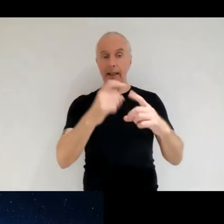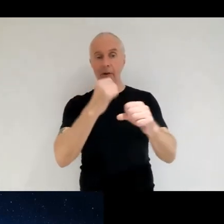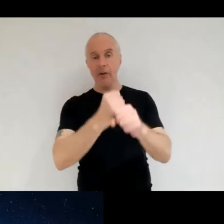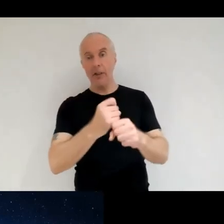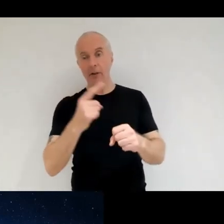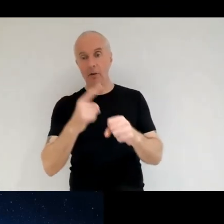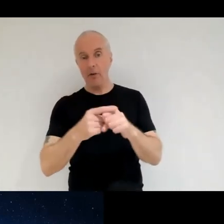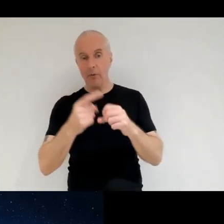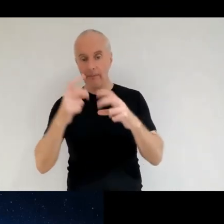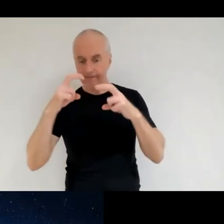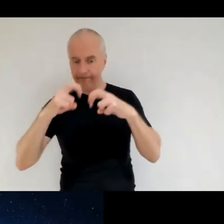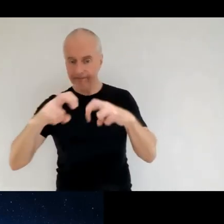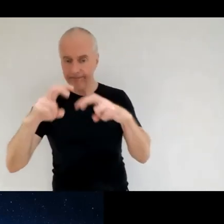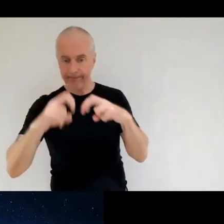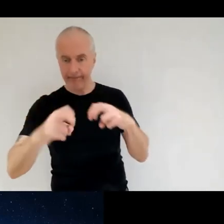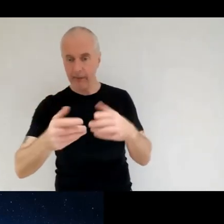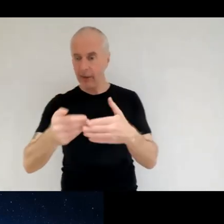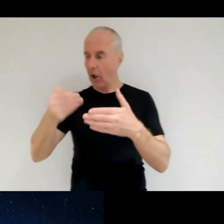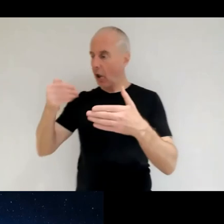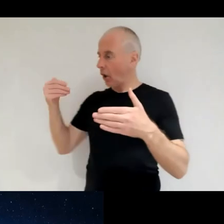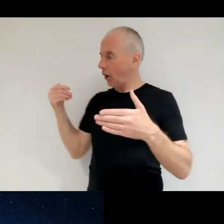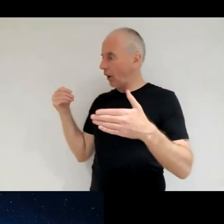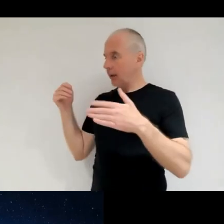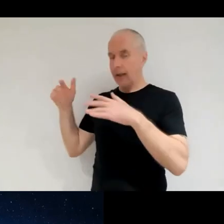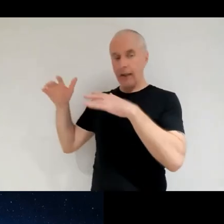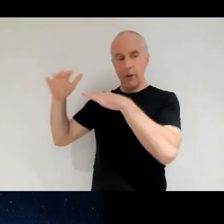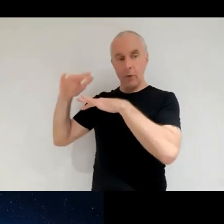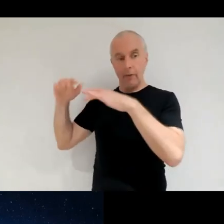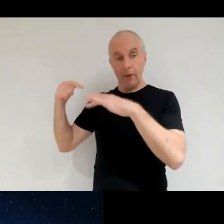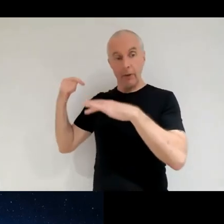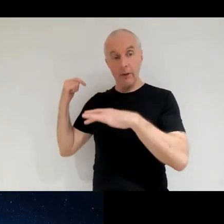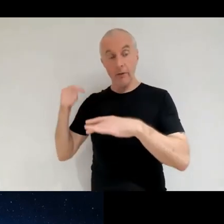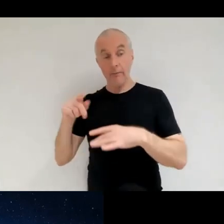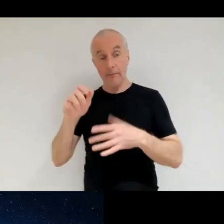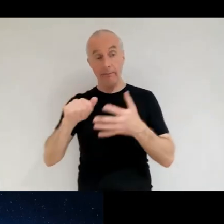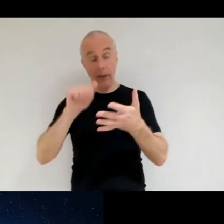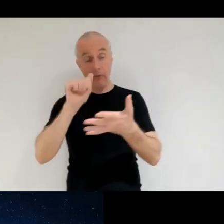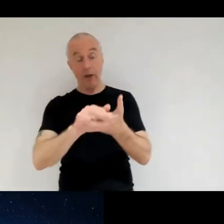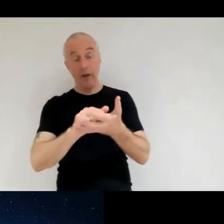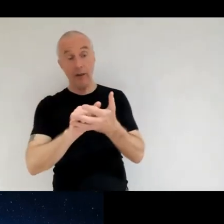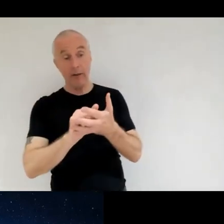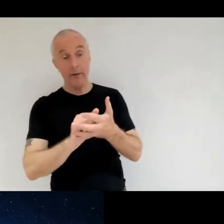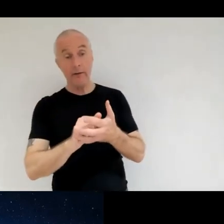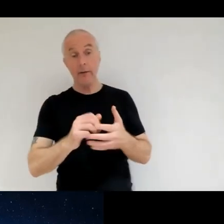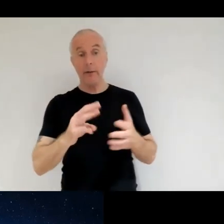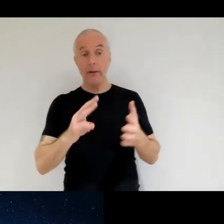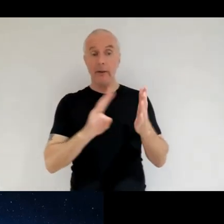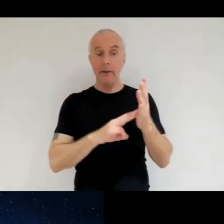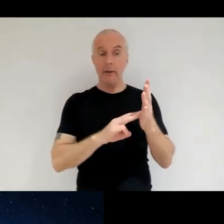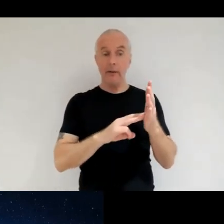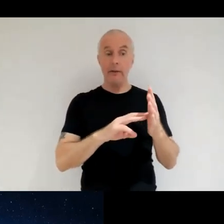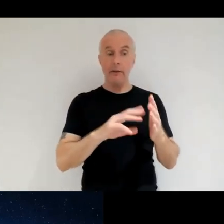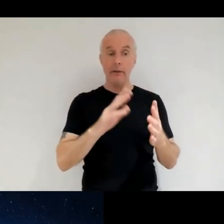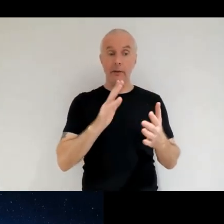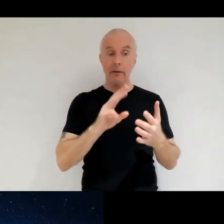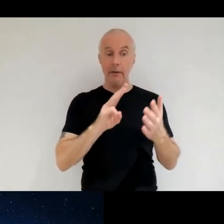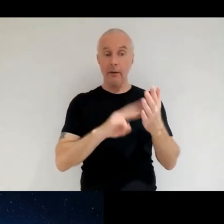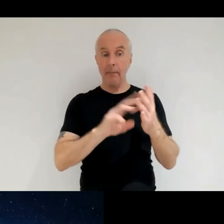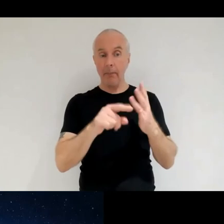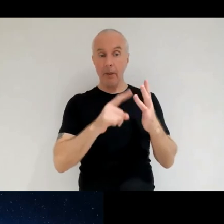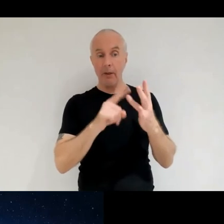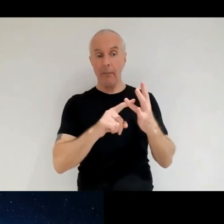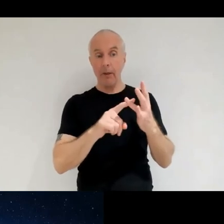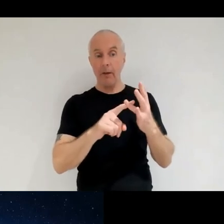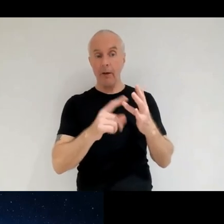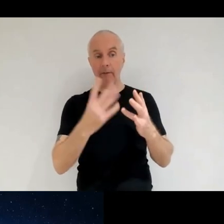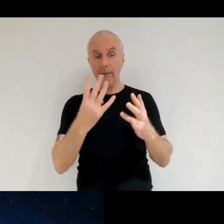early universe? Yeah, no, that's absolutely right. It is a one of our fall off in terms